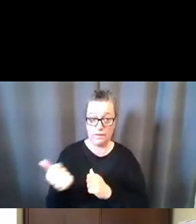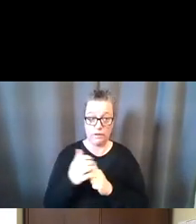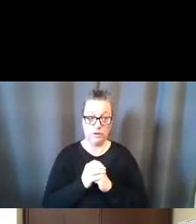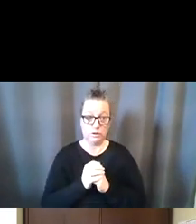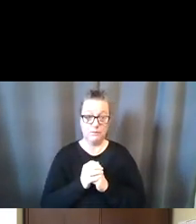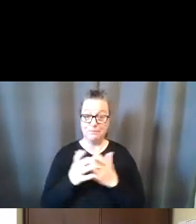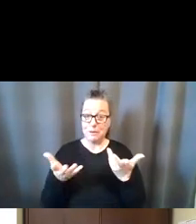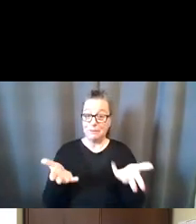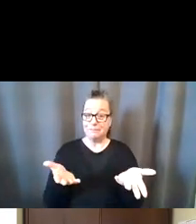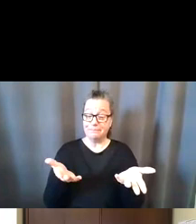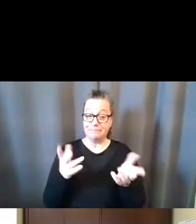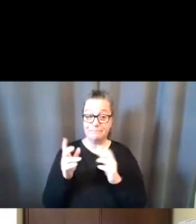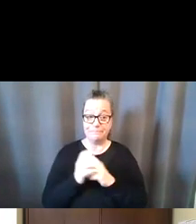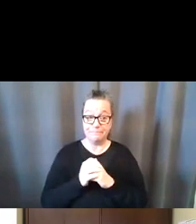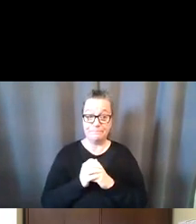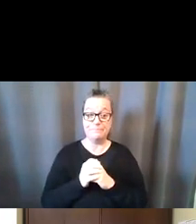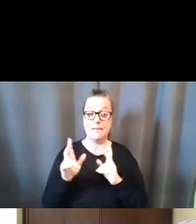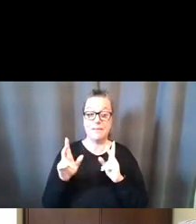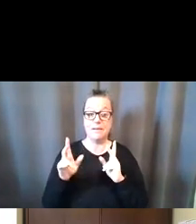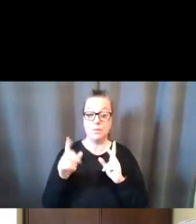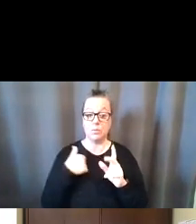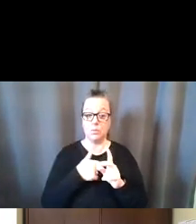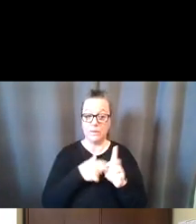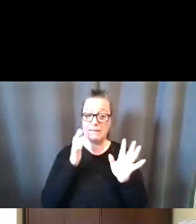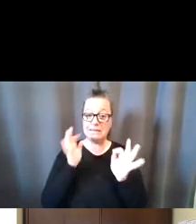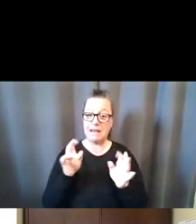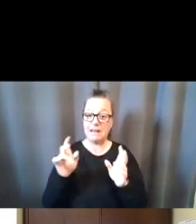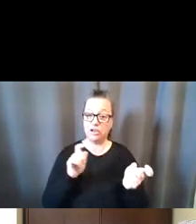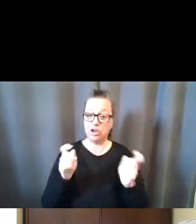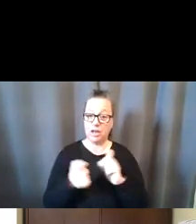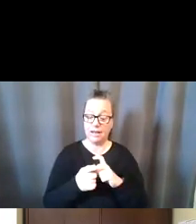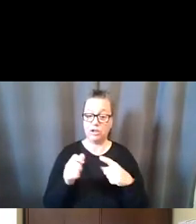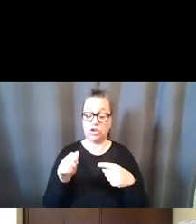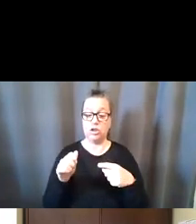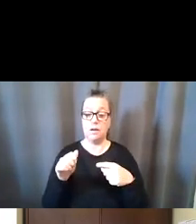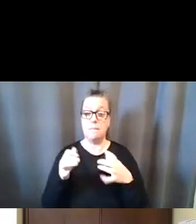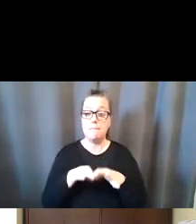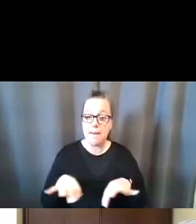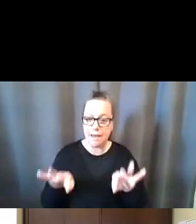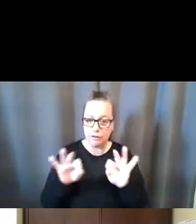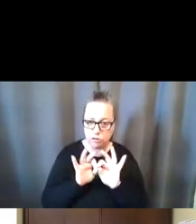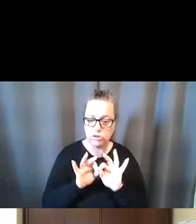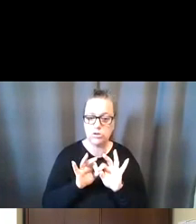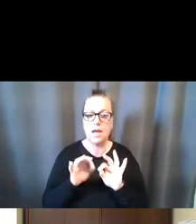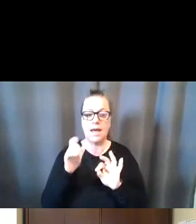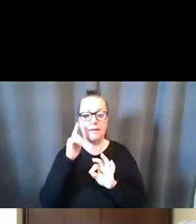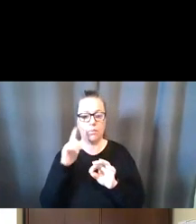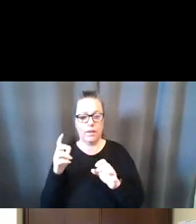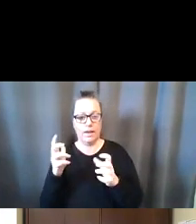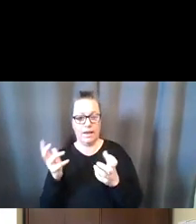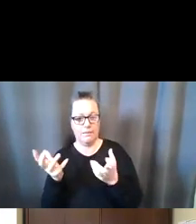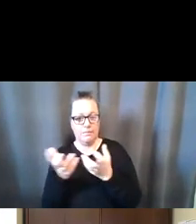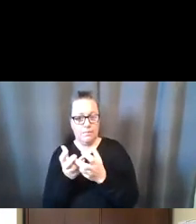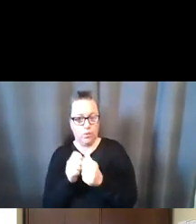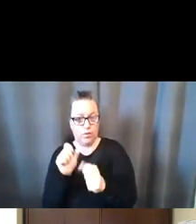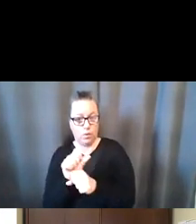there it is. The people side of change matters. And this discipline of change management, especially if we can marry it with the work you're already